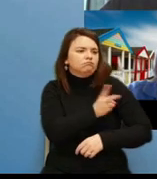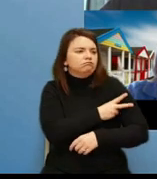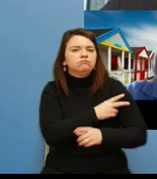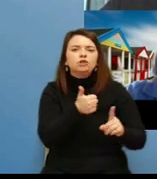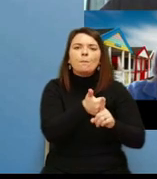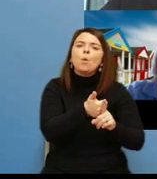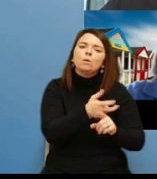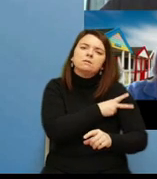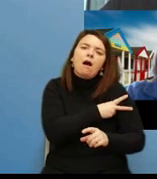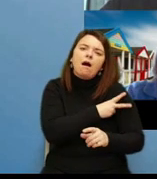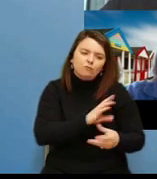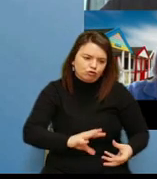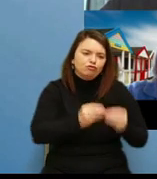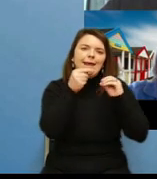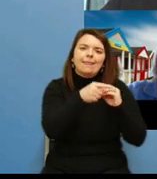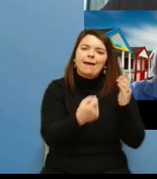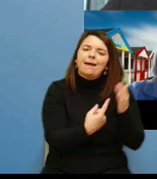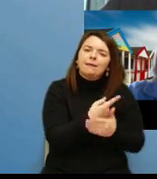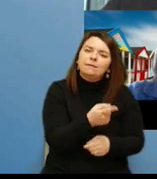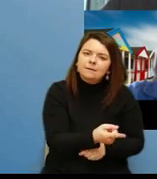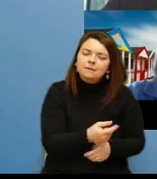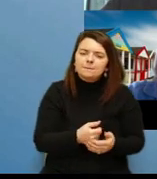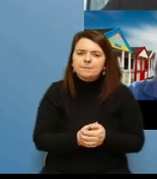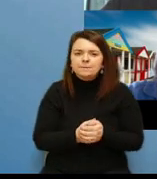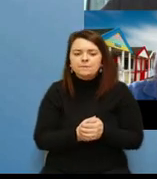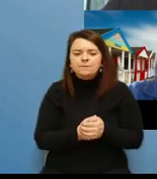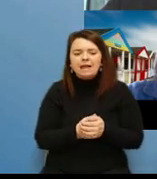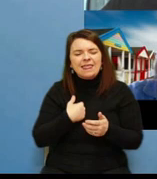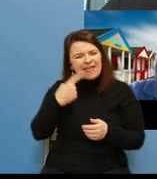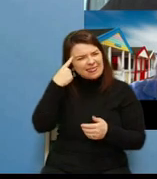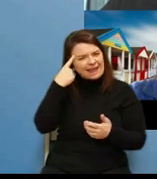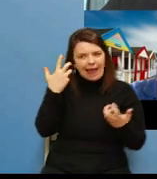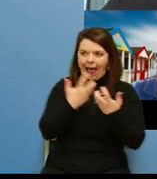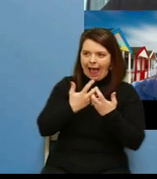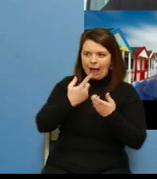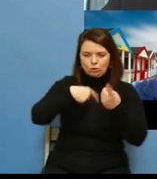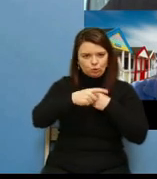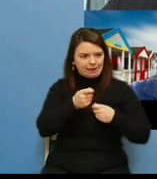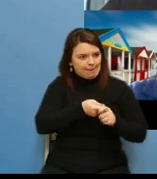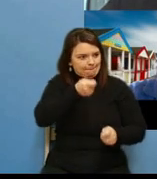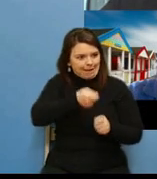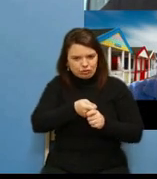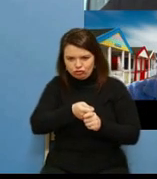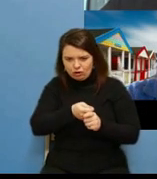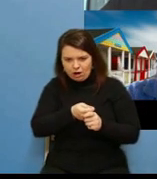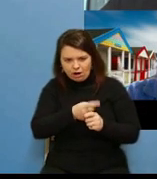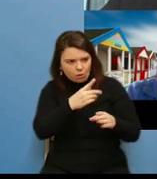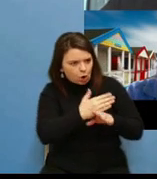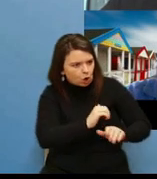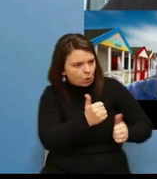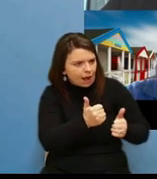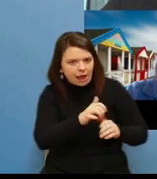our colleagues in primary care to support them to do that, and also perhaps think about how we measure